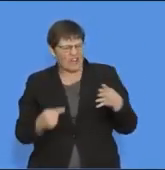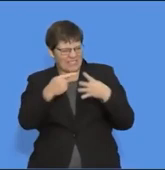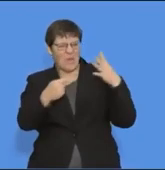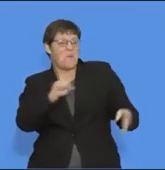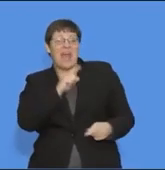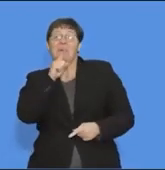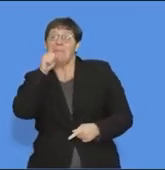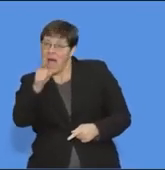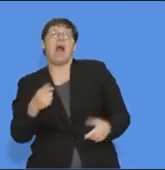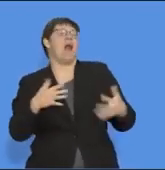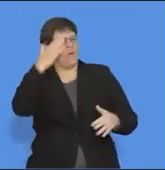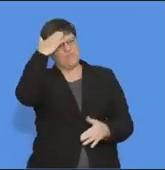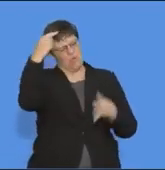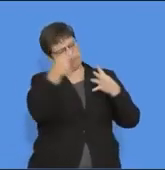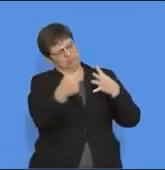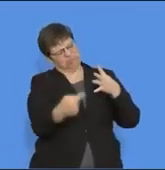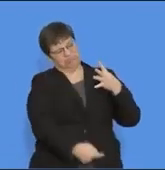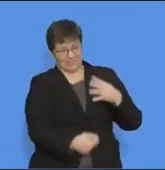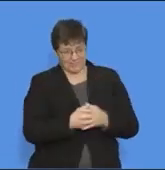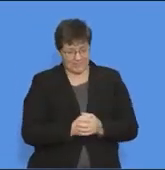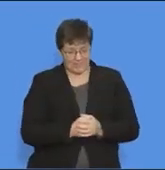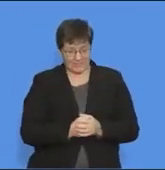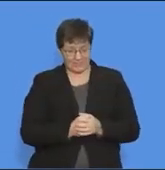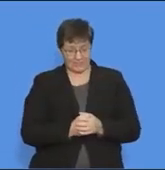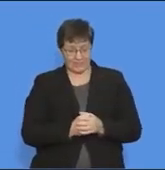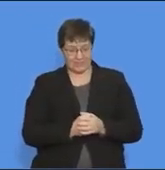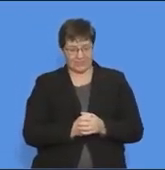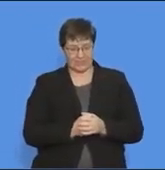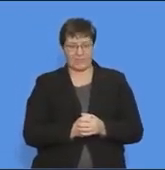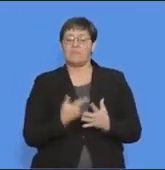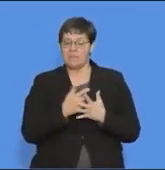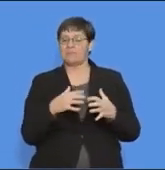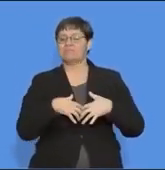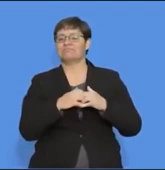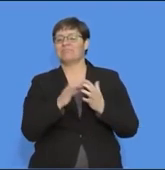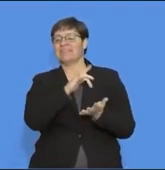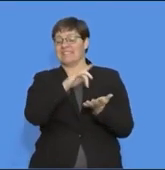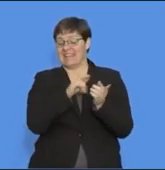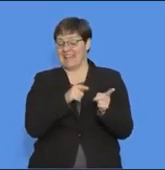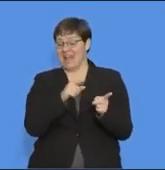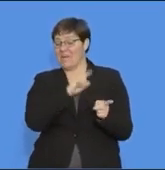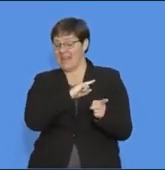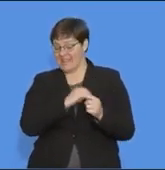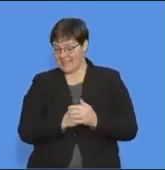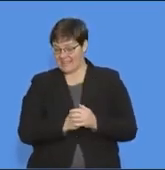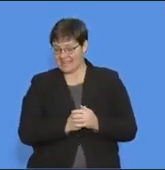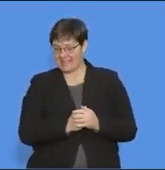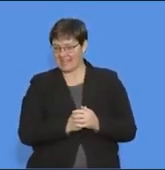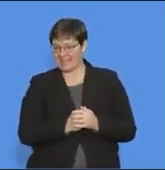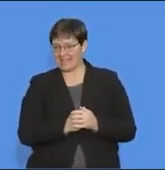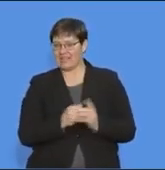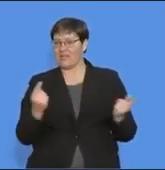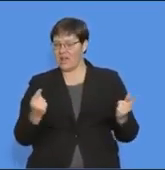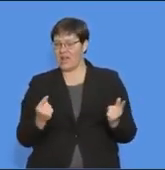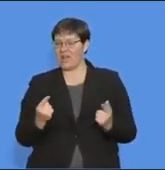you can talk about when it comes to a tangent. There's a lot you can talk about when it comes to a center, you see. So these, I